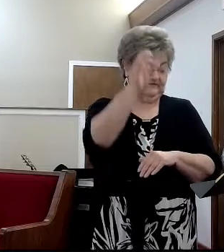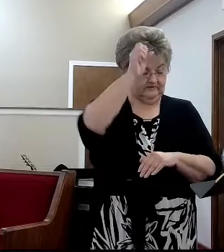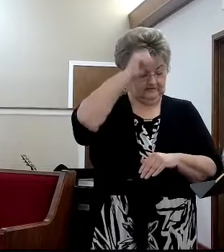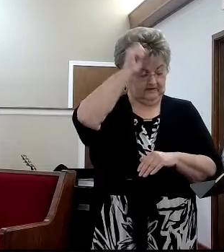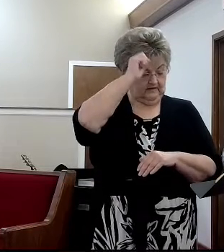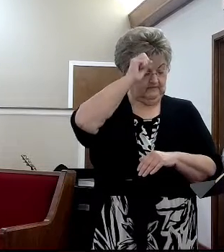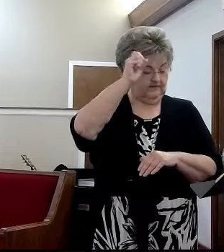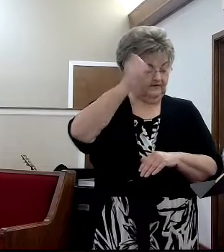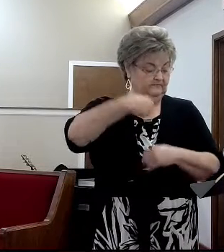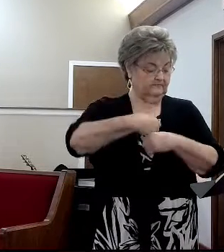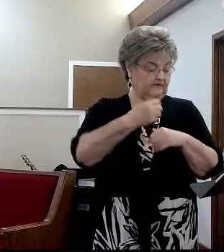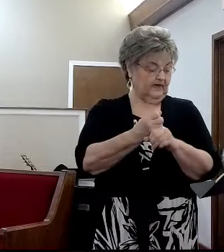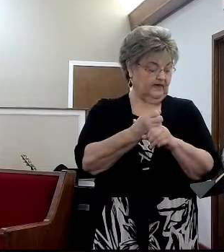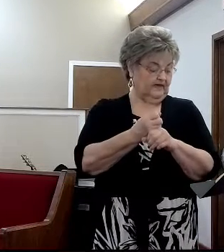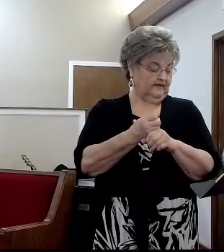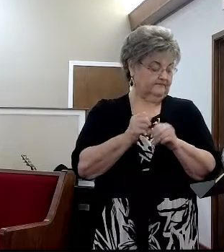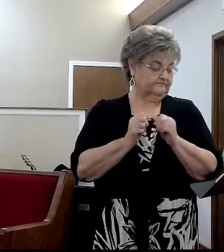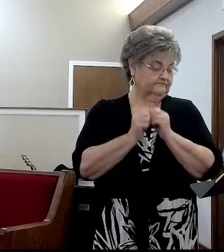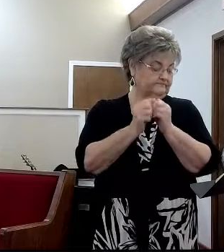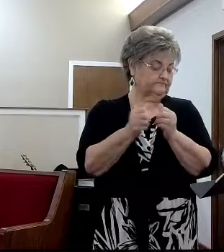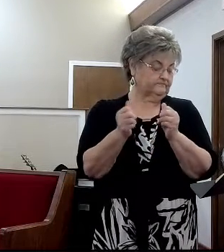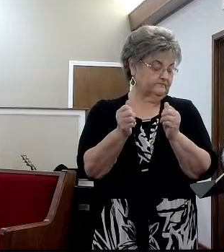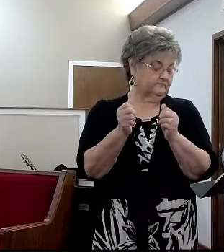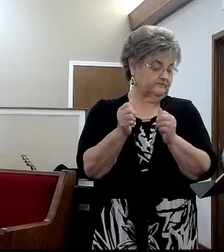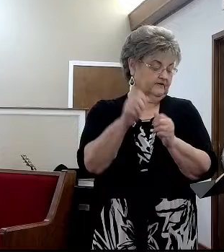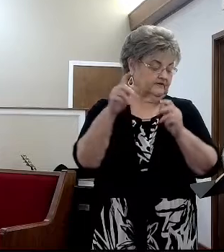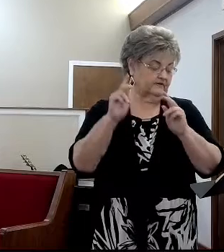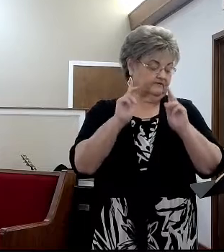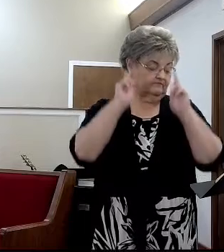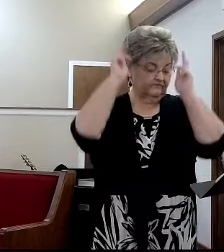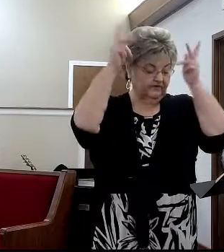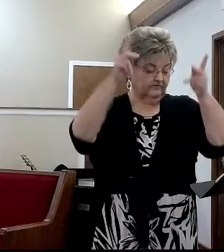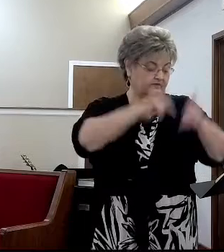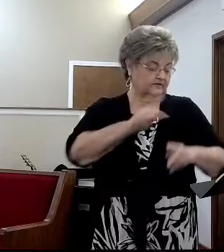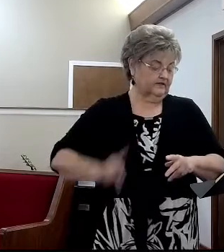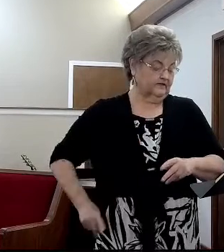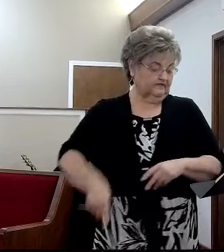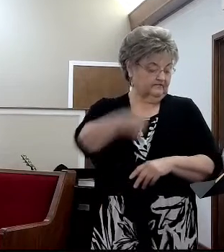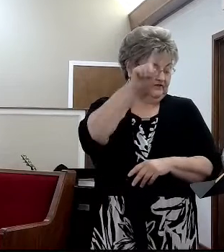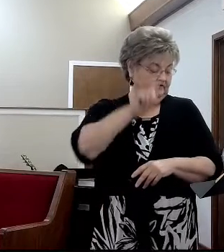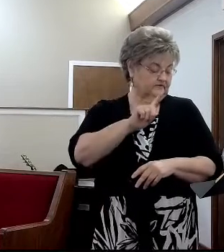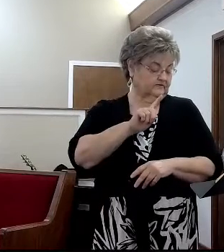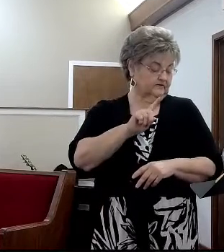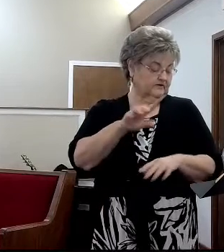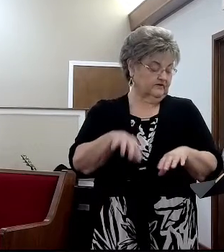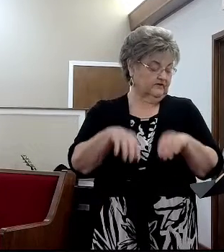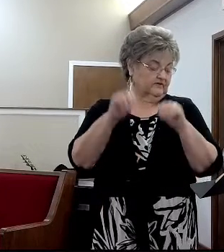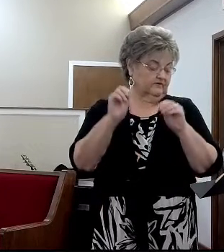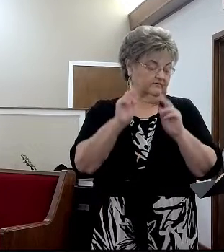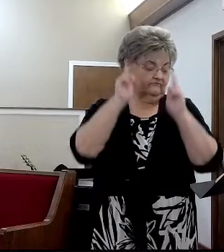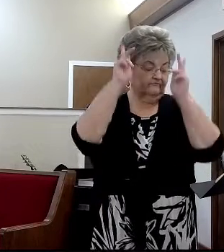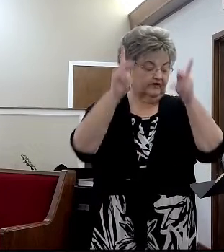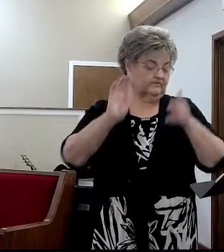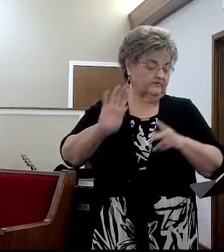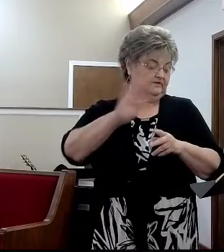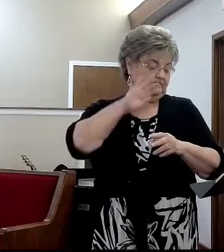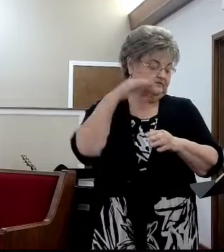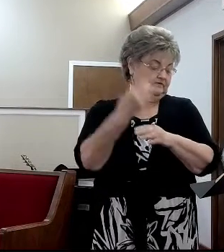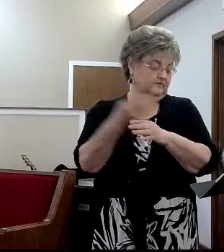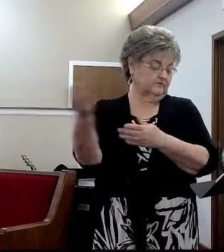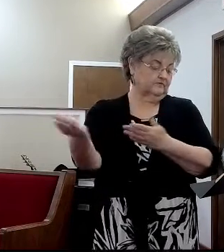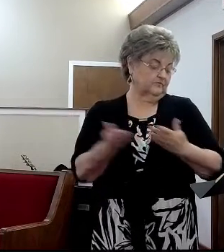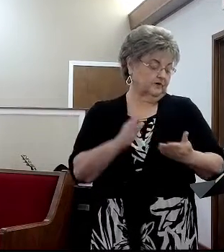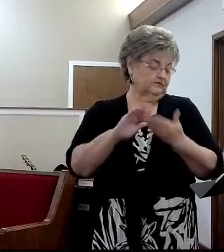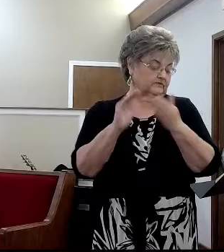made affinity with Pharaoh, king of Egypt, and took Pharaoh's daughter and brought her into the city of David. And so he had made